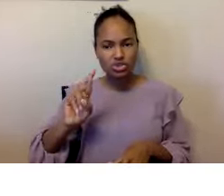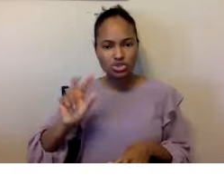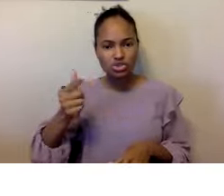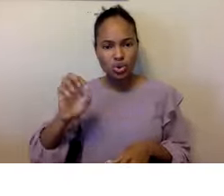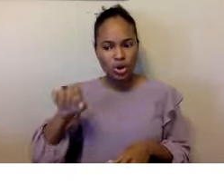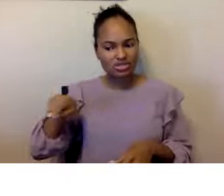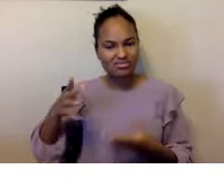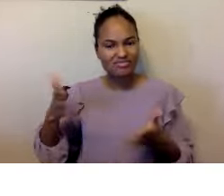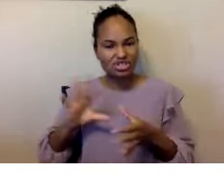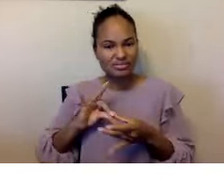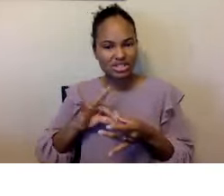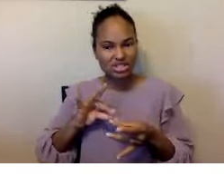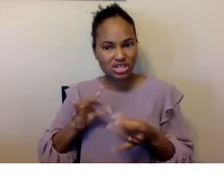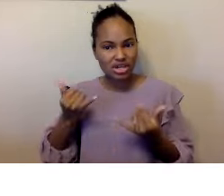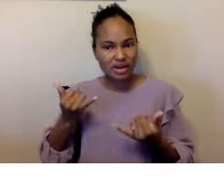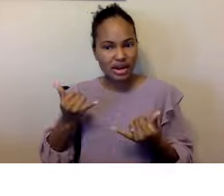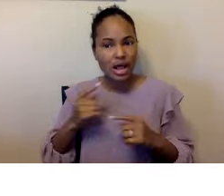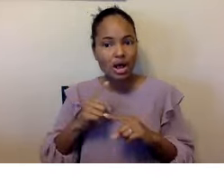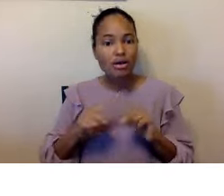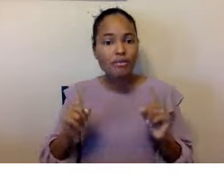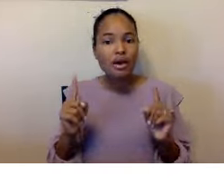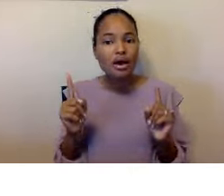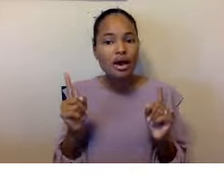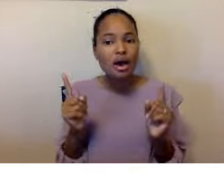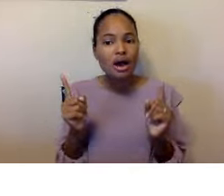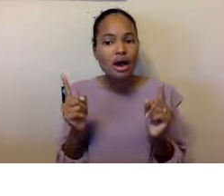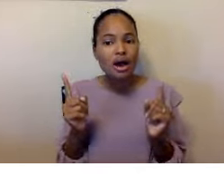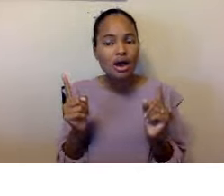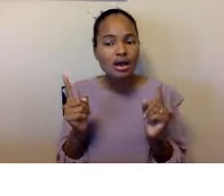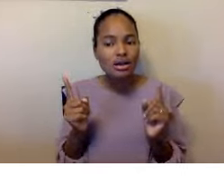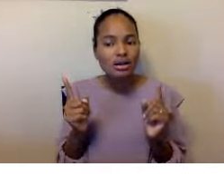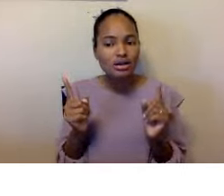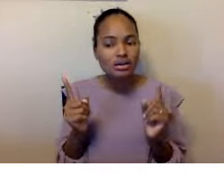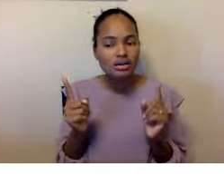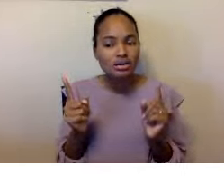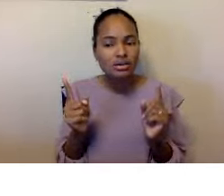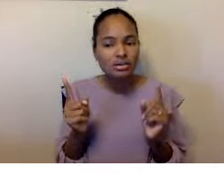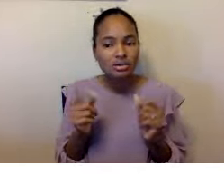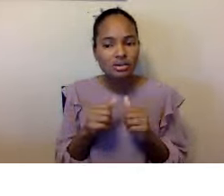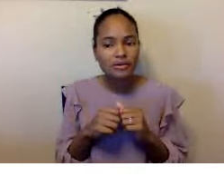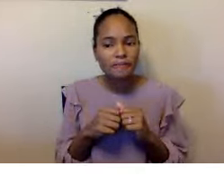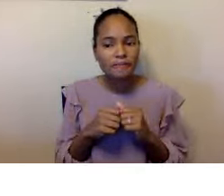There was a lack of resources, and